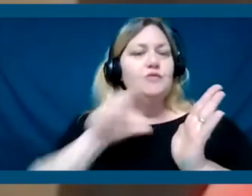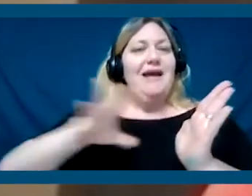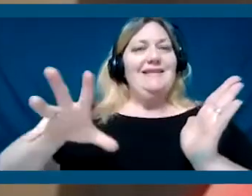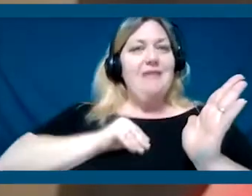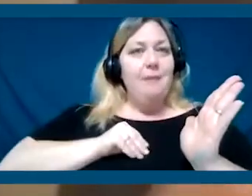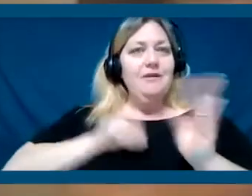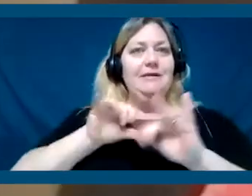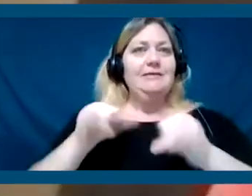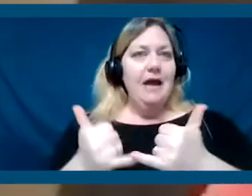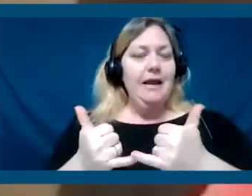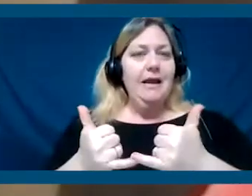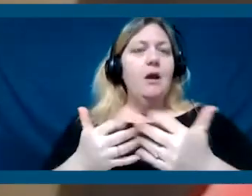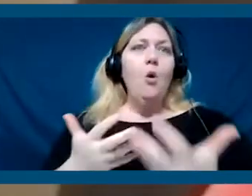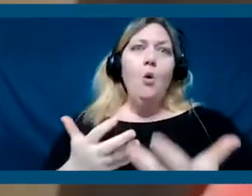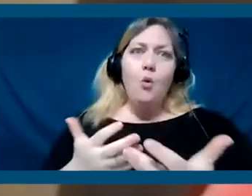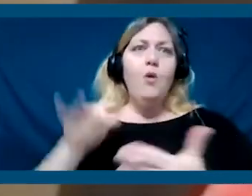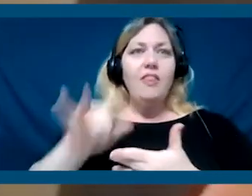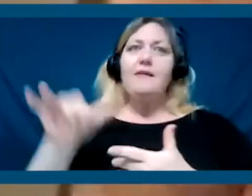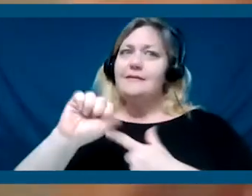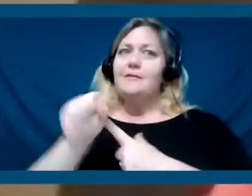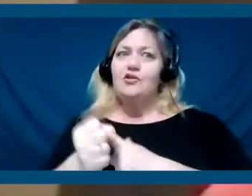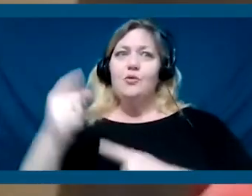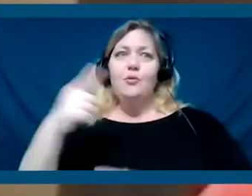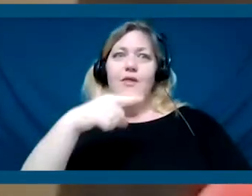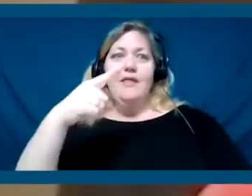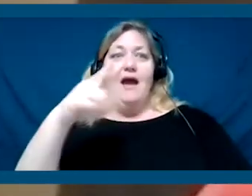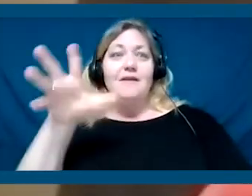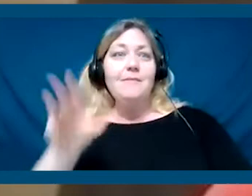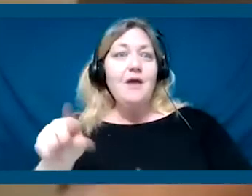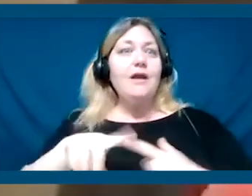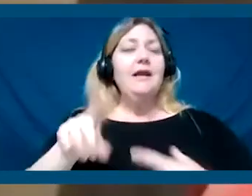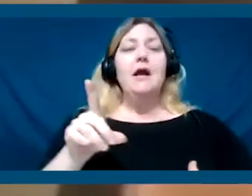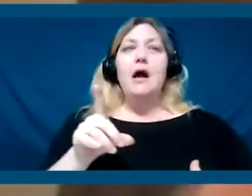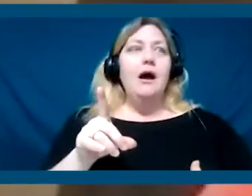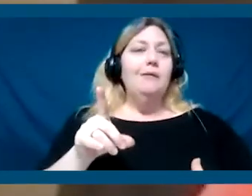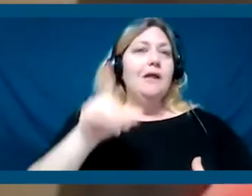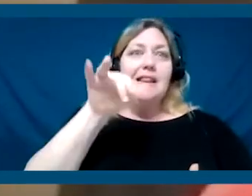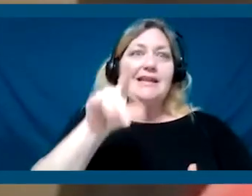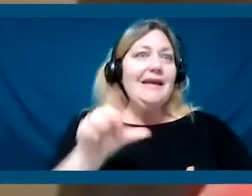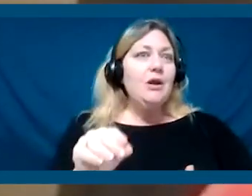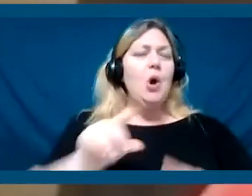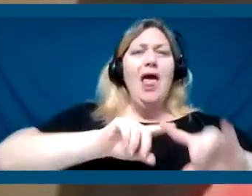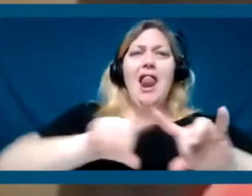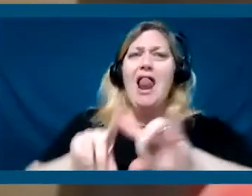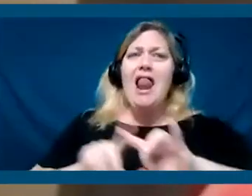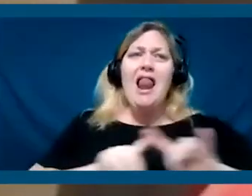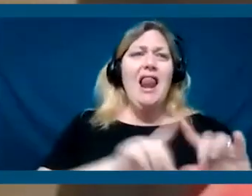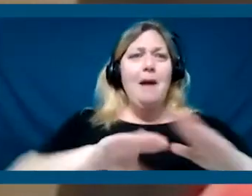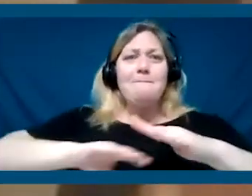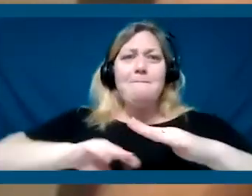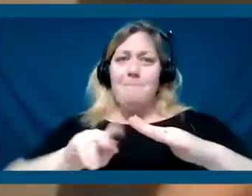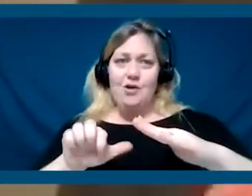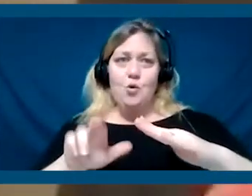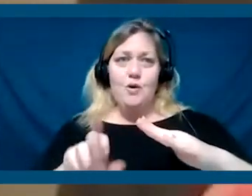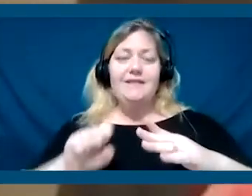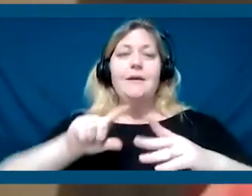the society. And so was the case with African American. So was the case for Latinos. Every minorities in this country paid their dues before they